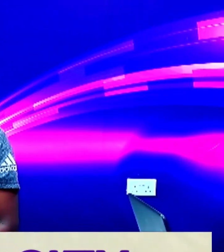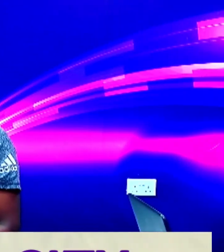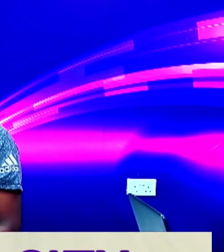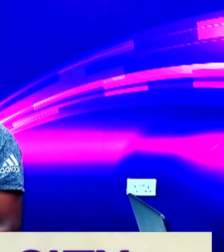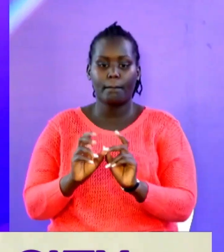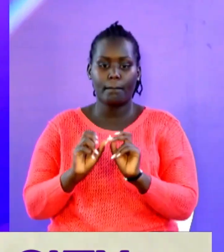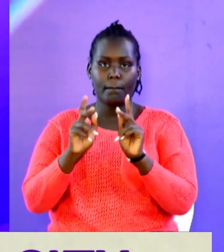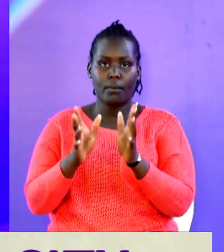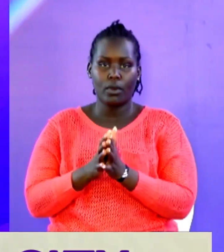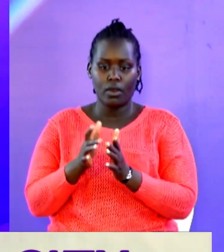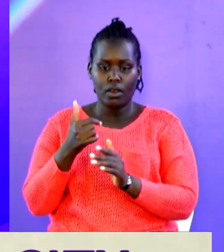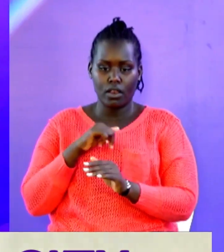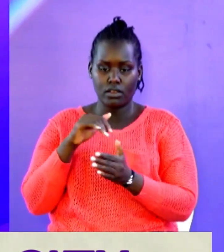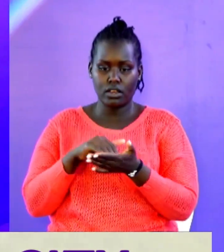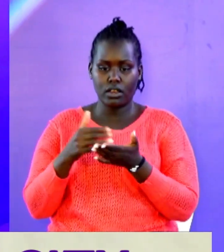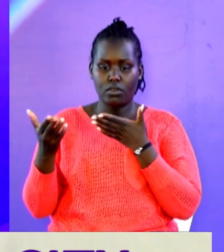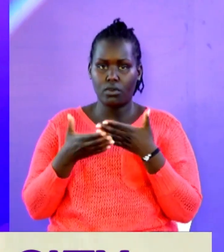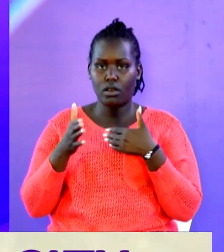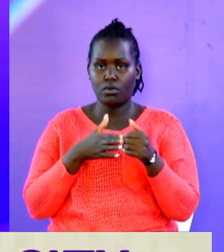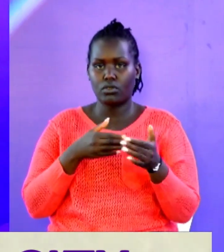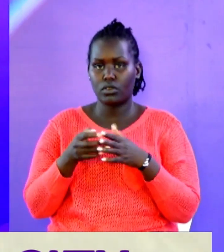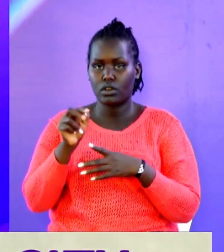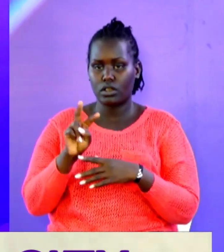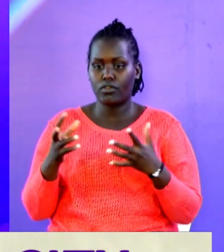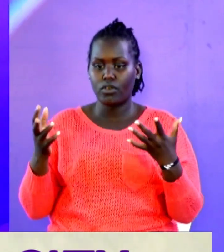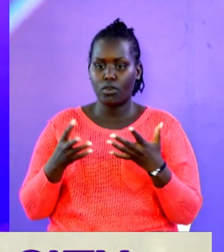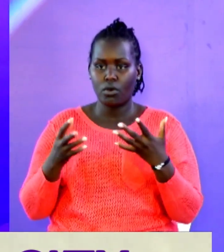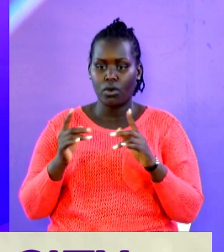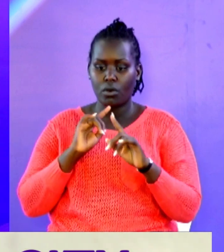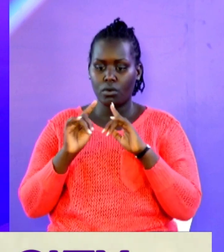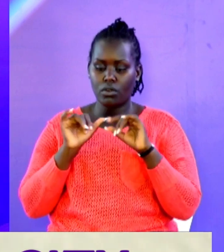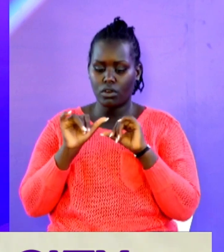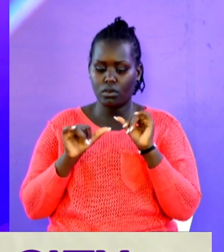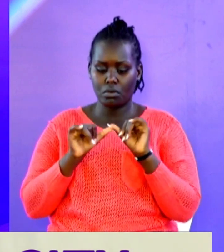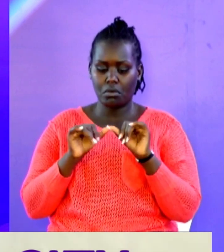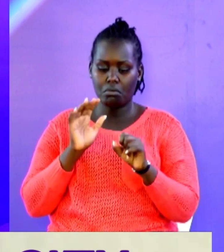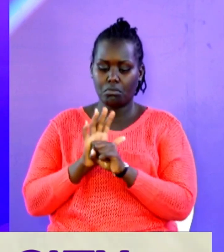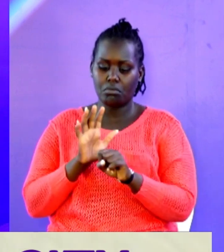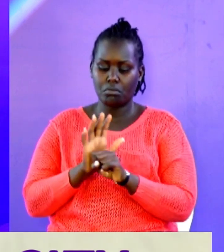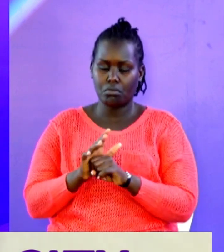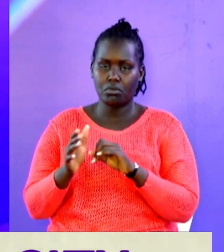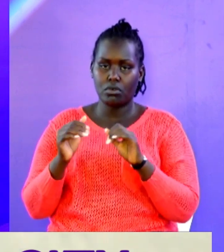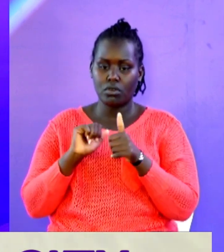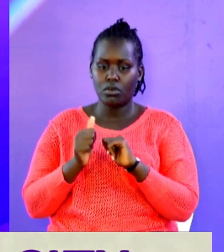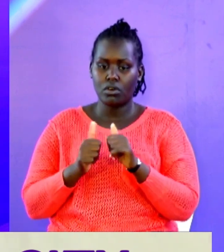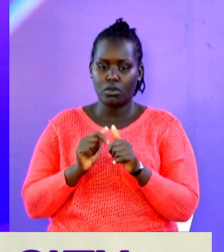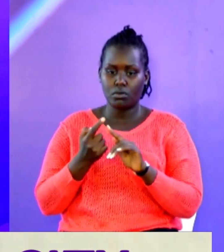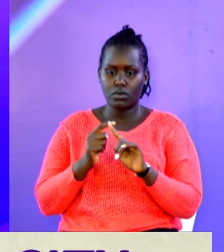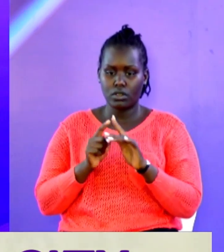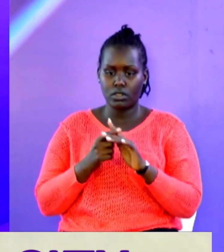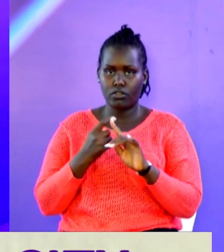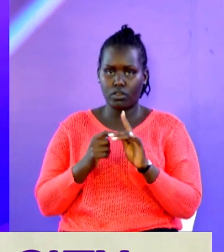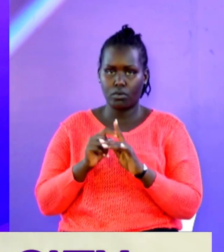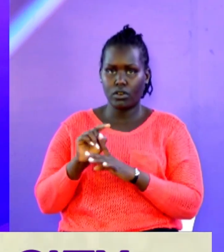Okay, as again, we welcome you to Science TV. This is where we'll be talking a lot of sports. We will start from the